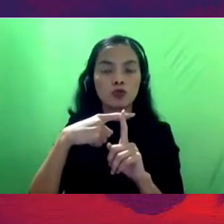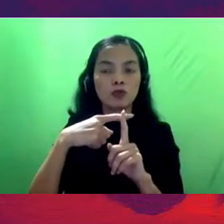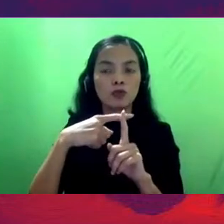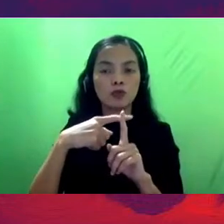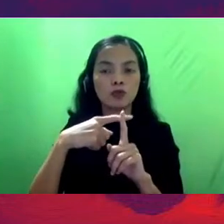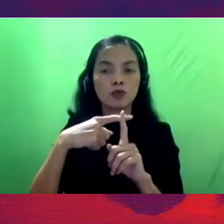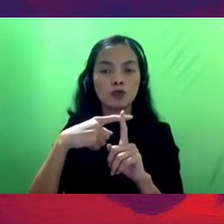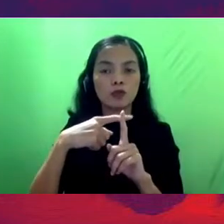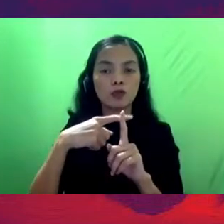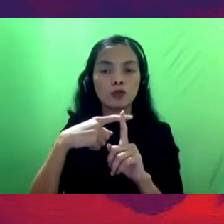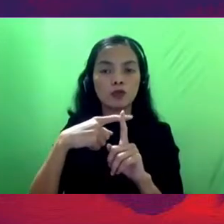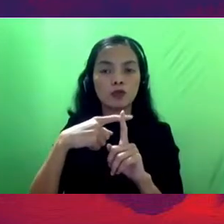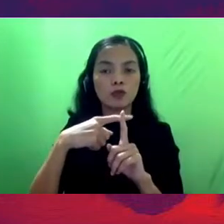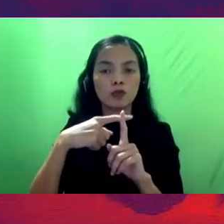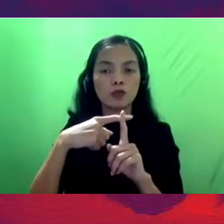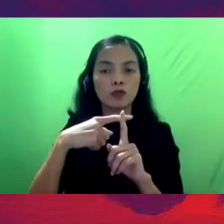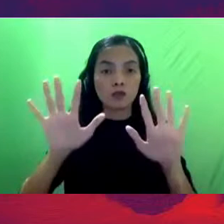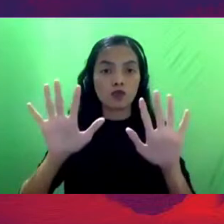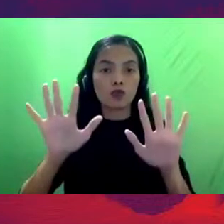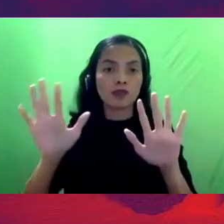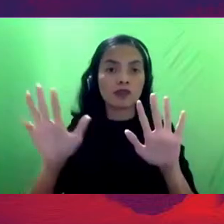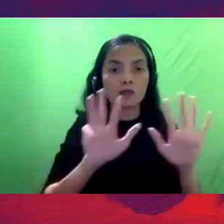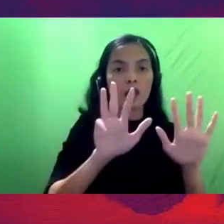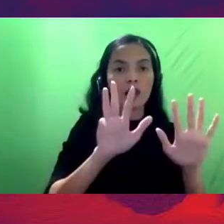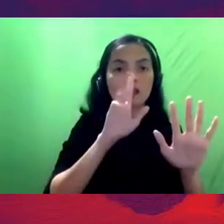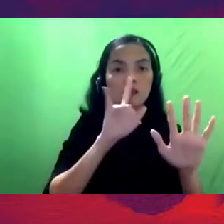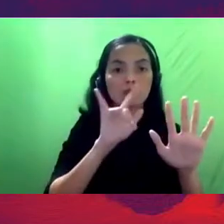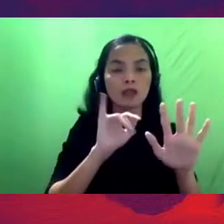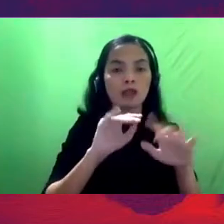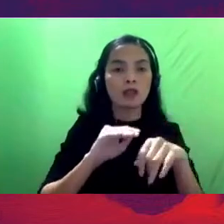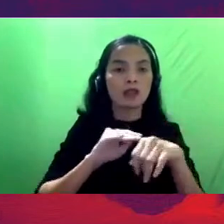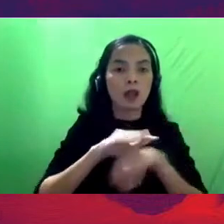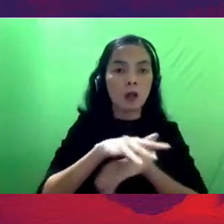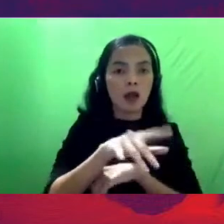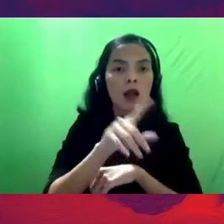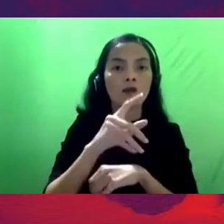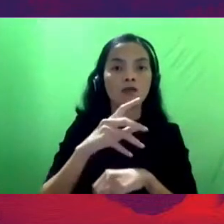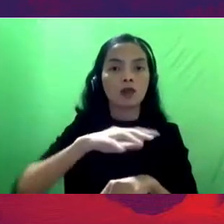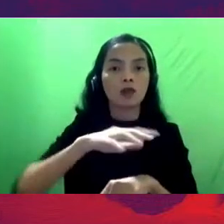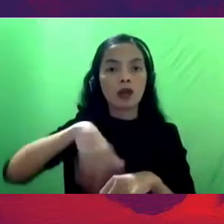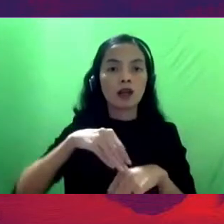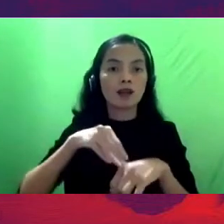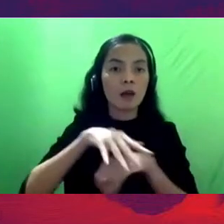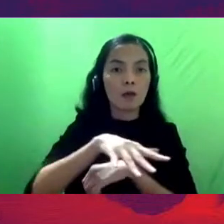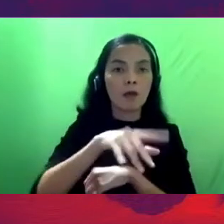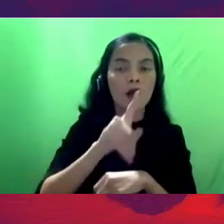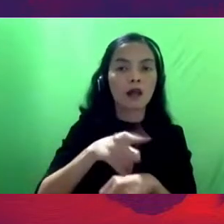reduced due to decrease in buyer. Next slide.